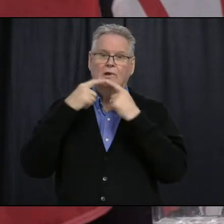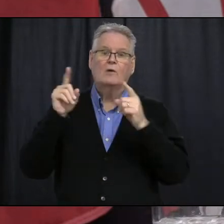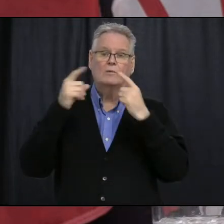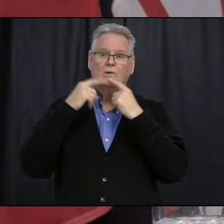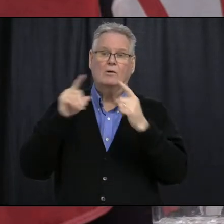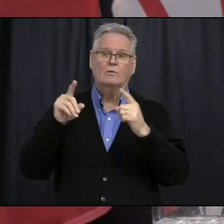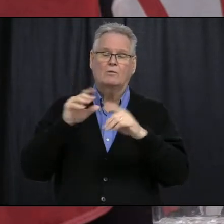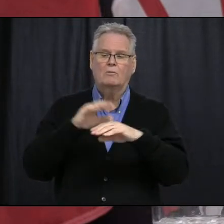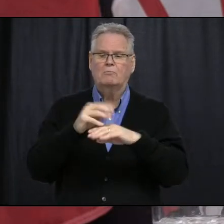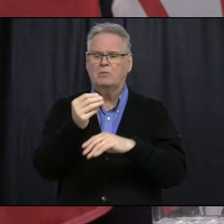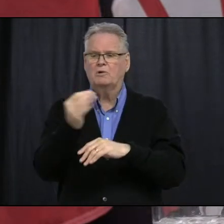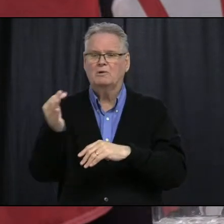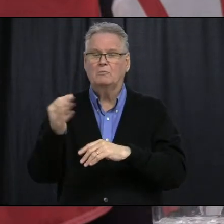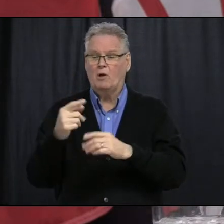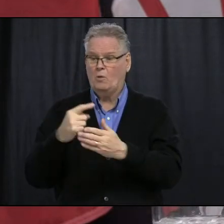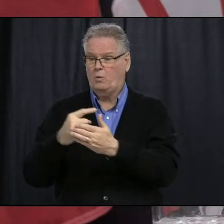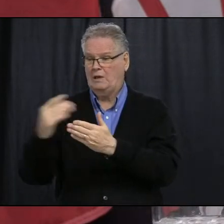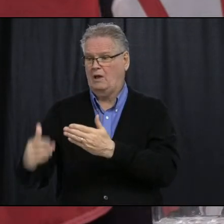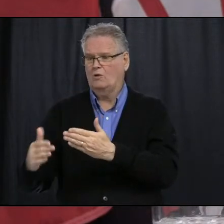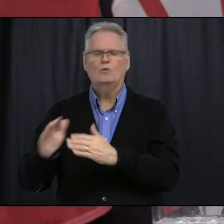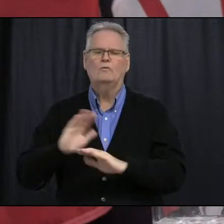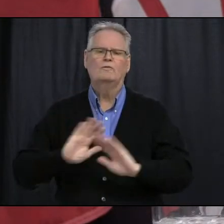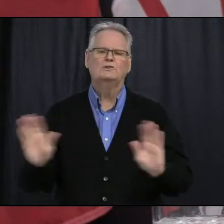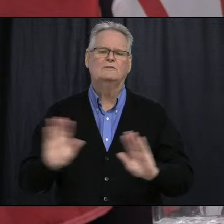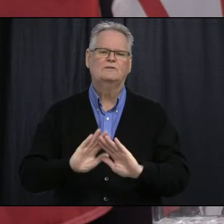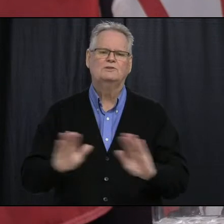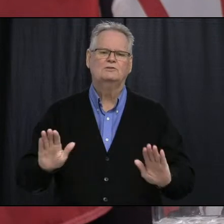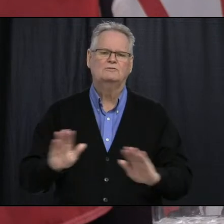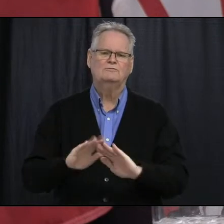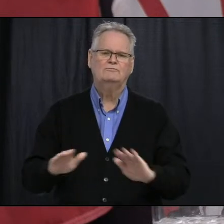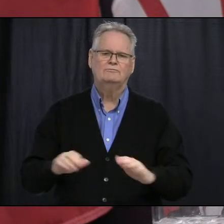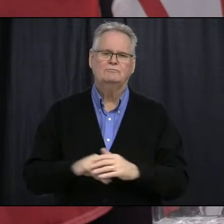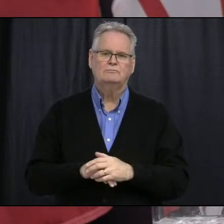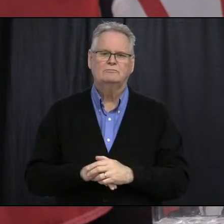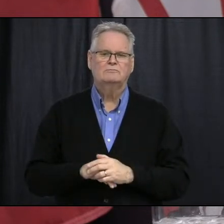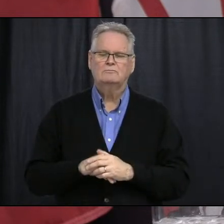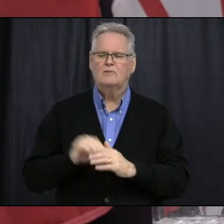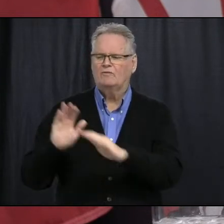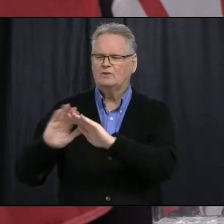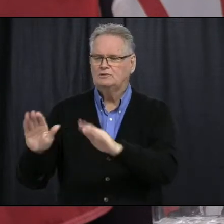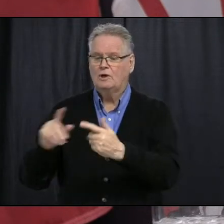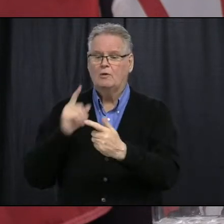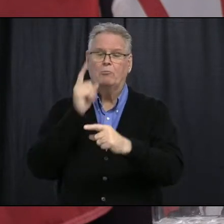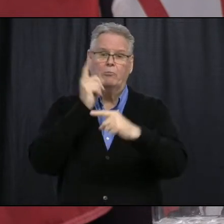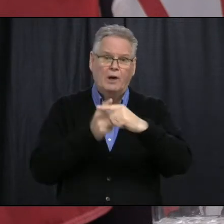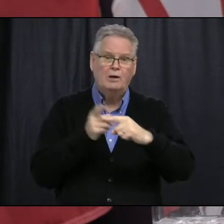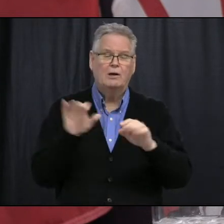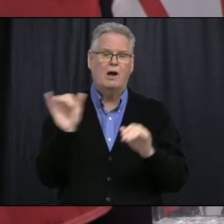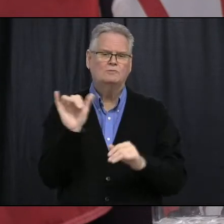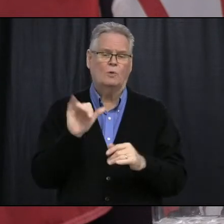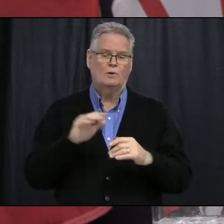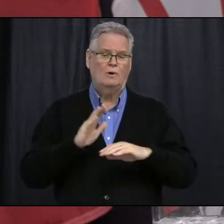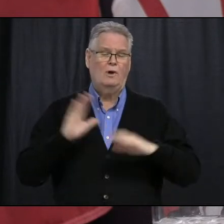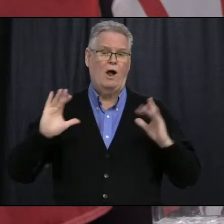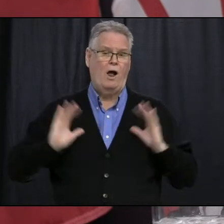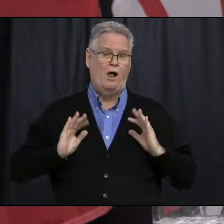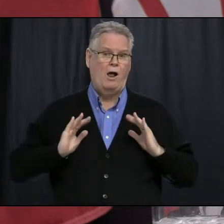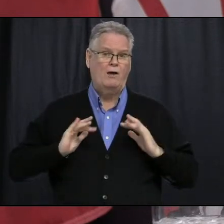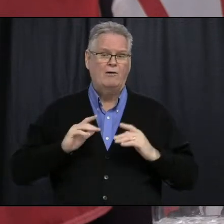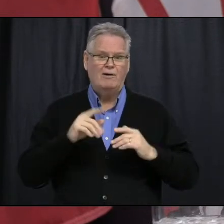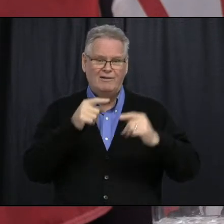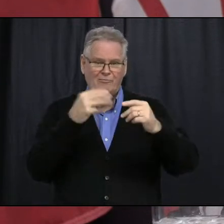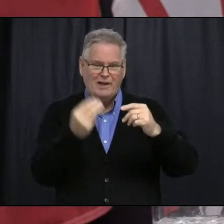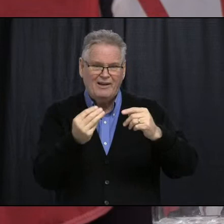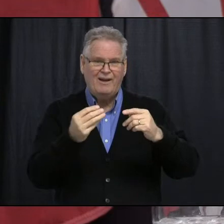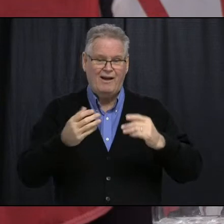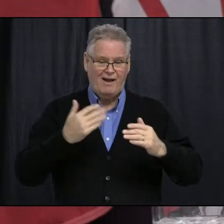Obviously, if there is some change in the situation that requires more urgent attention, then this will be dealt with at the time. So